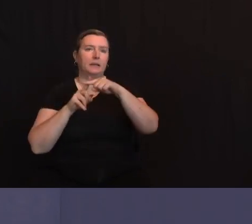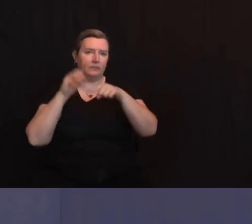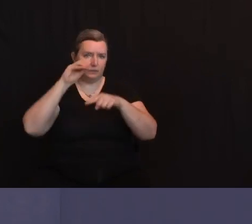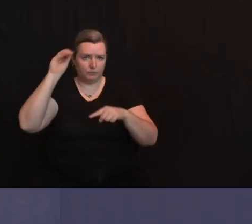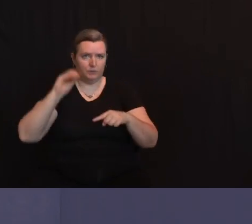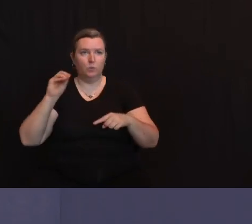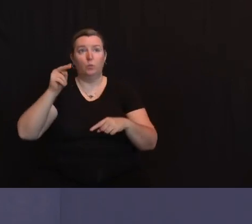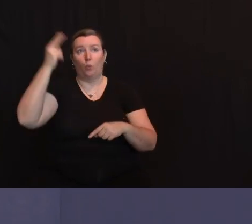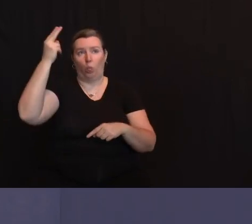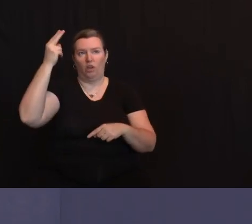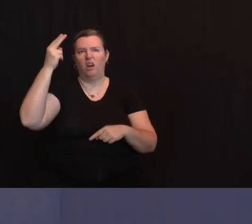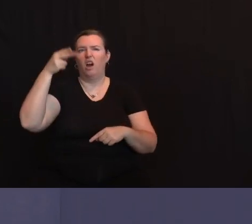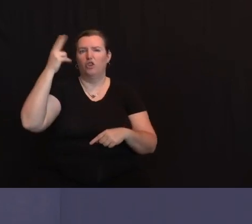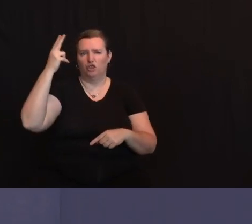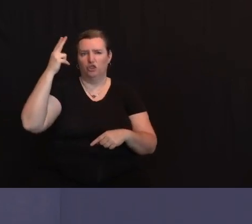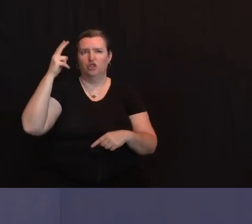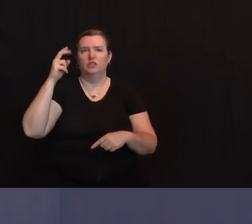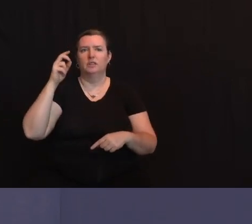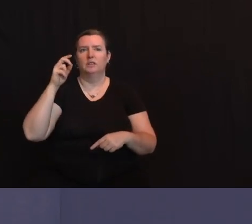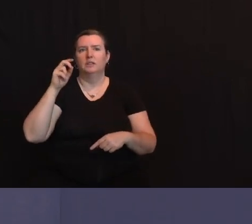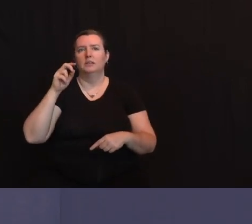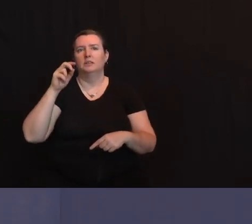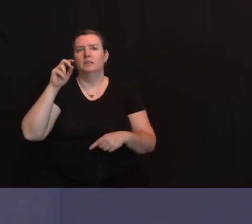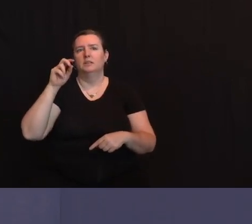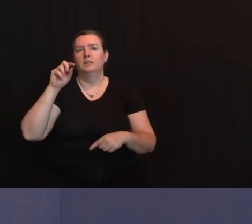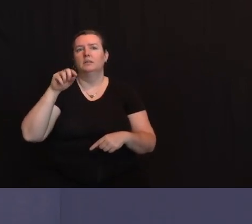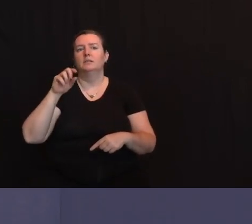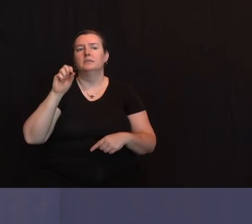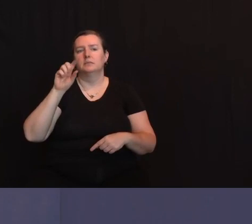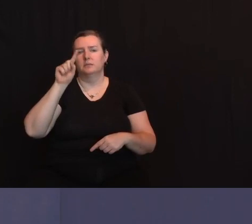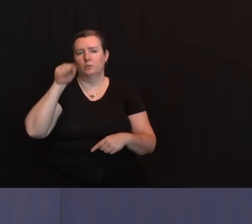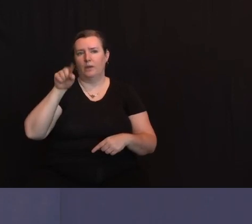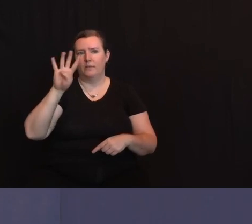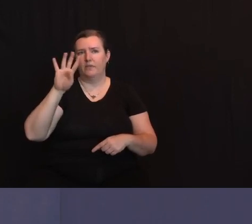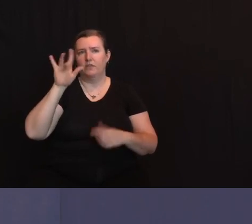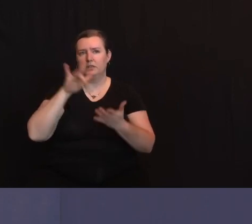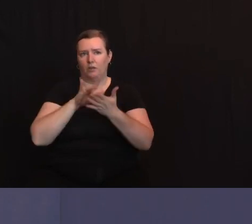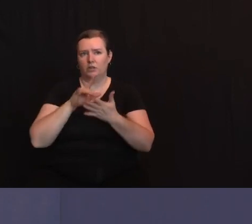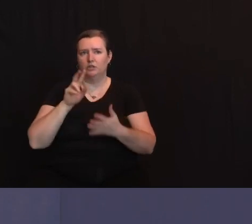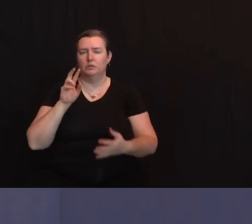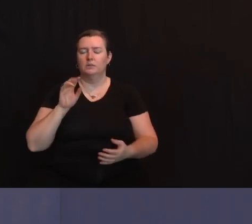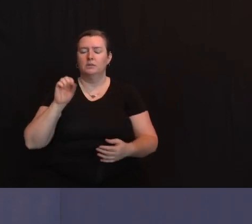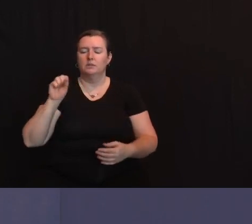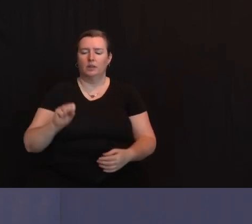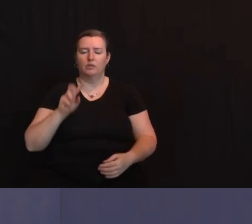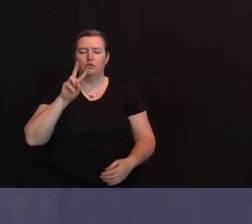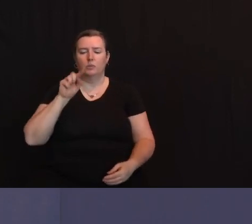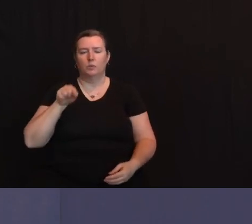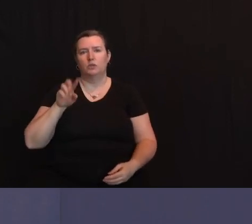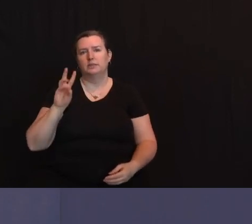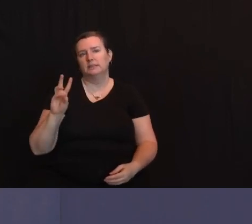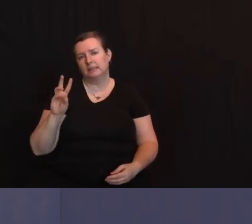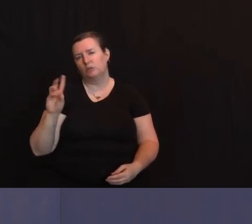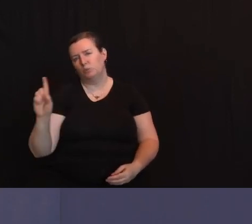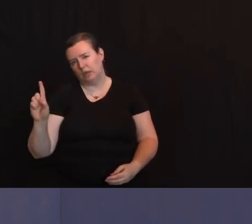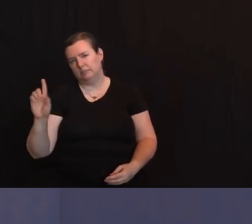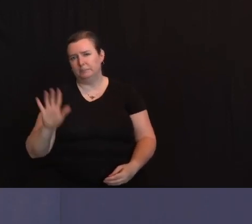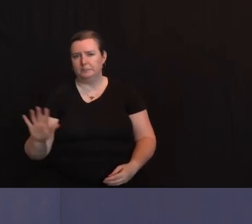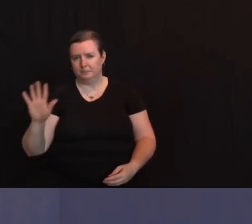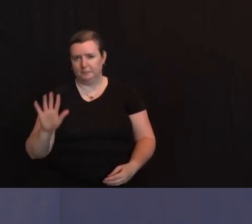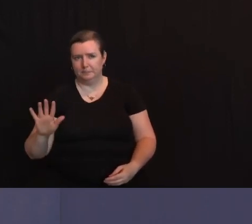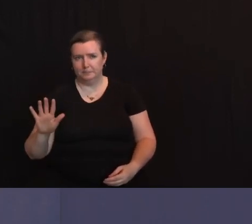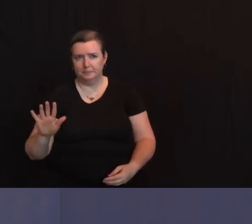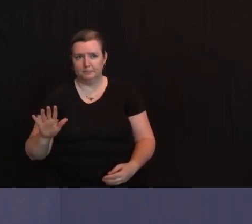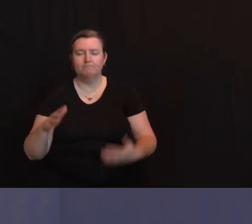part of the state 1.81, and the southern part of the state 2.61. That concludes my report. Stay connected,